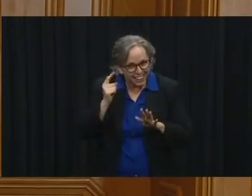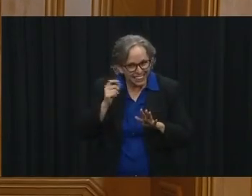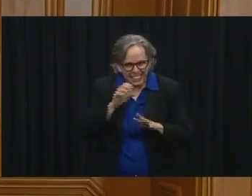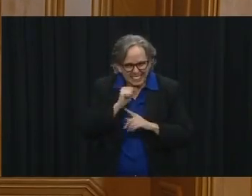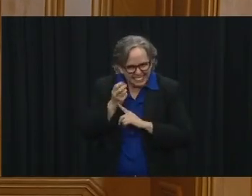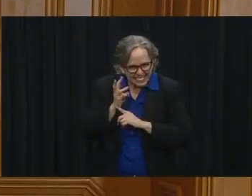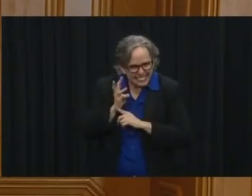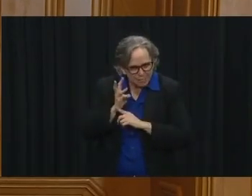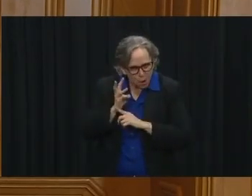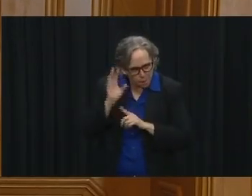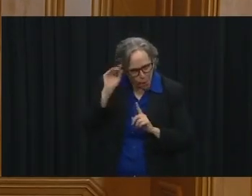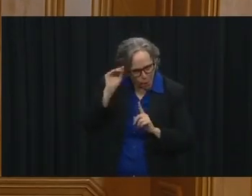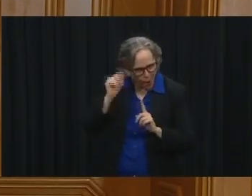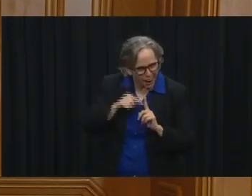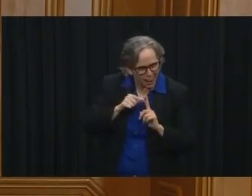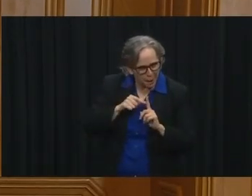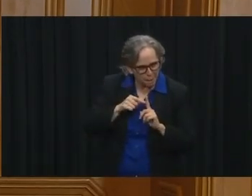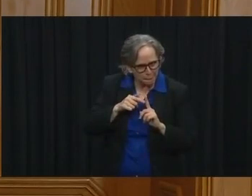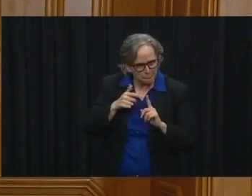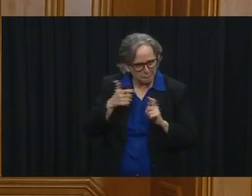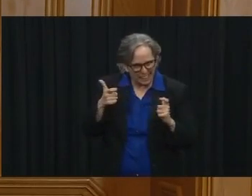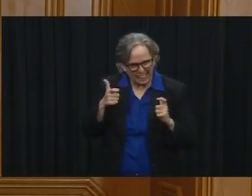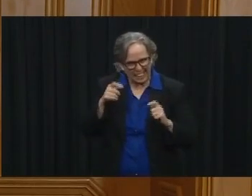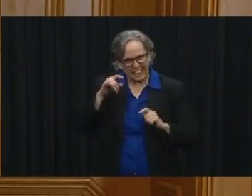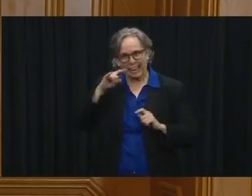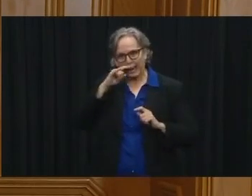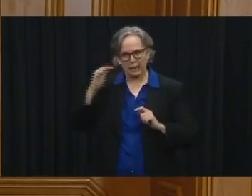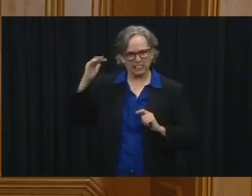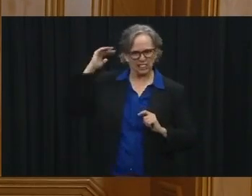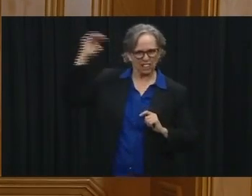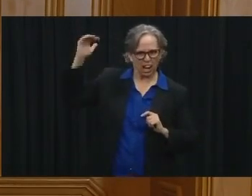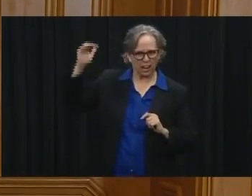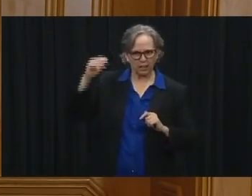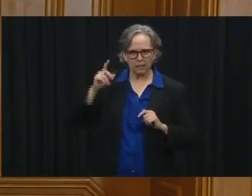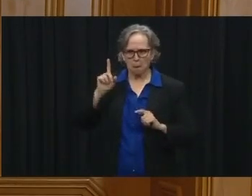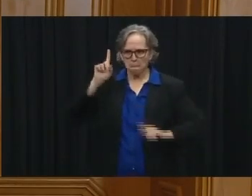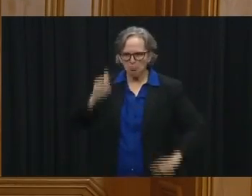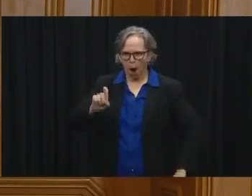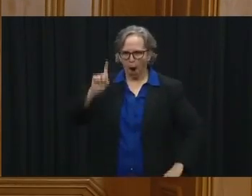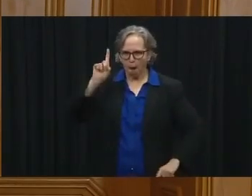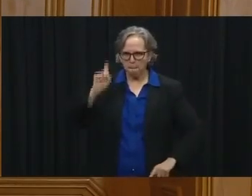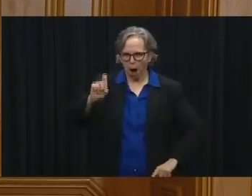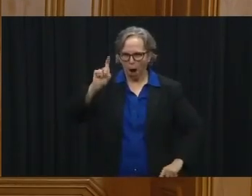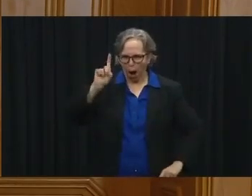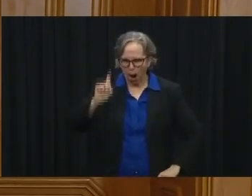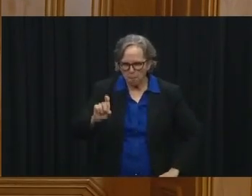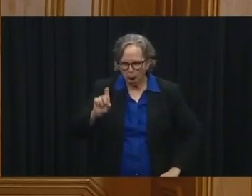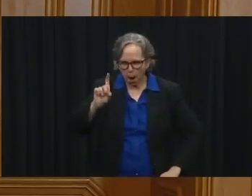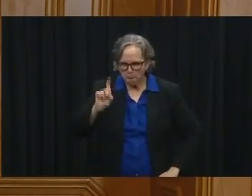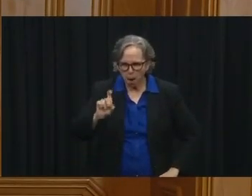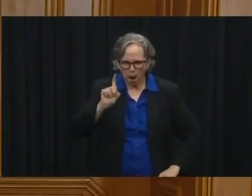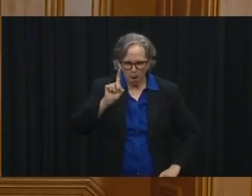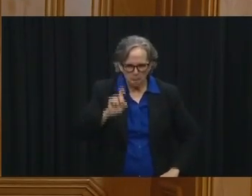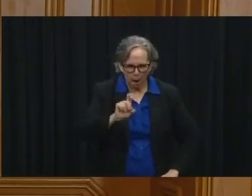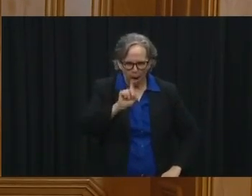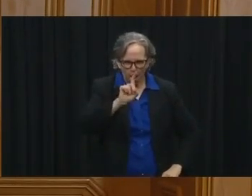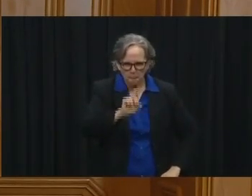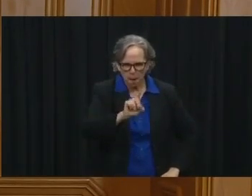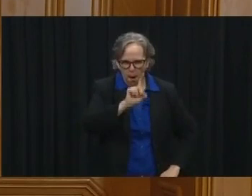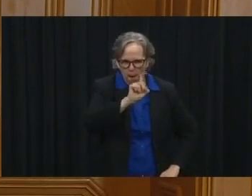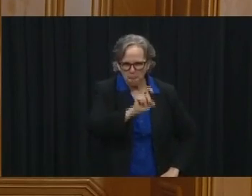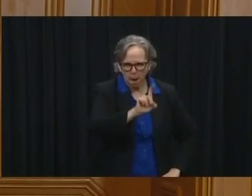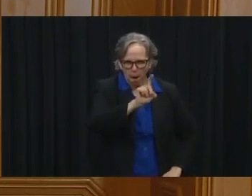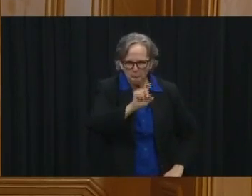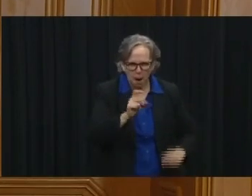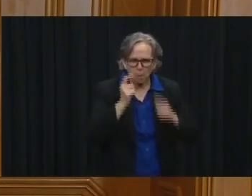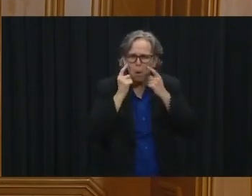who was literally walking away from Crosley Field, and he was very upset. He was crying. So Dad yelled at him and got